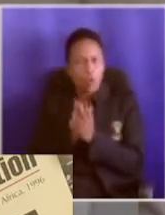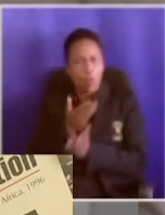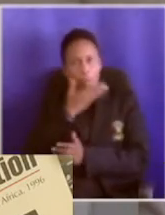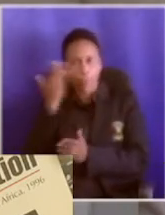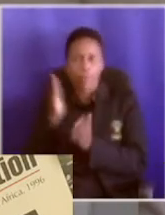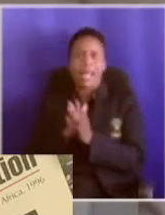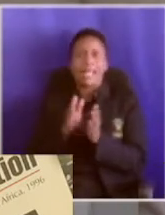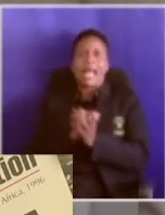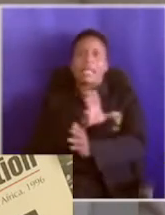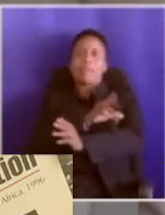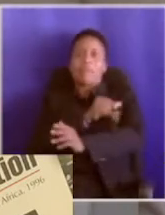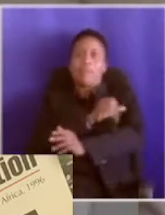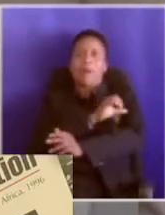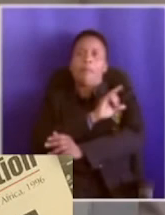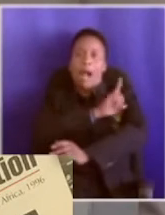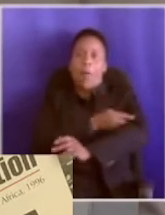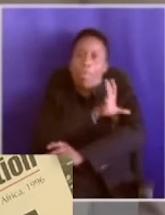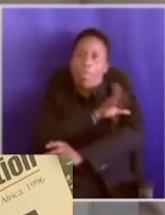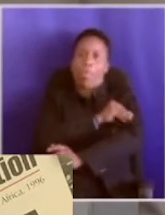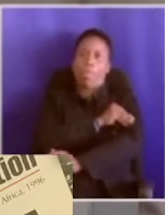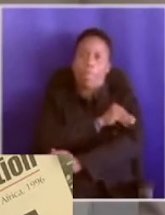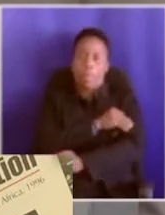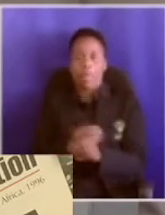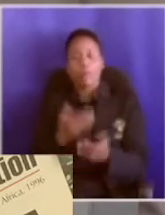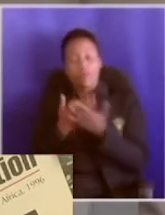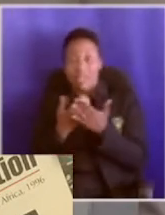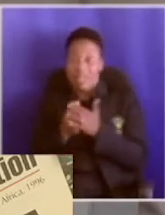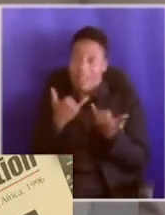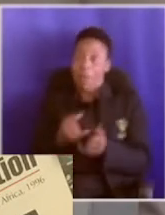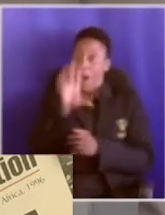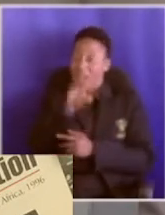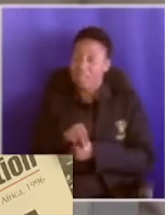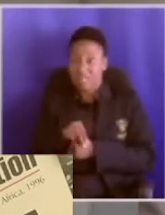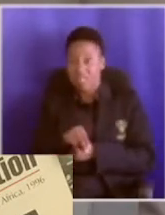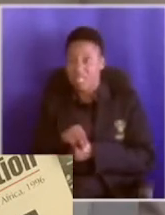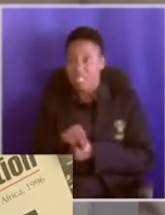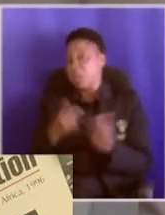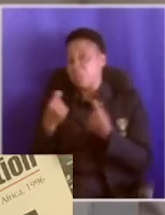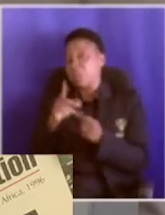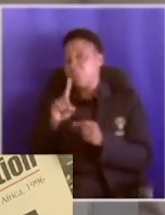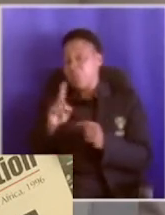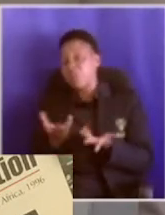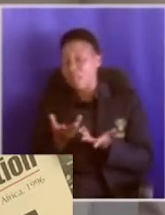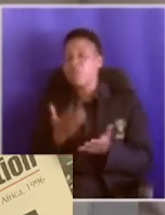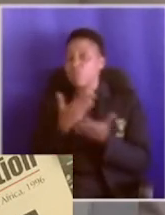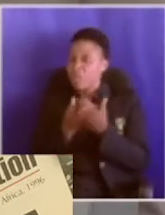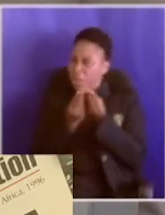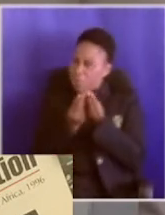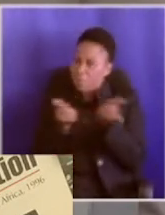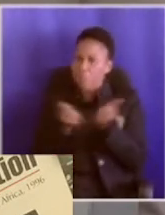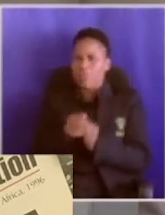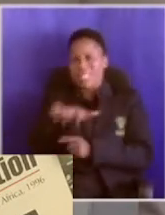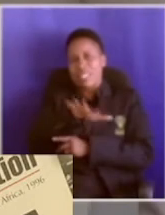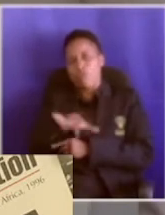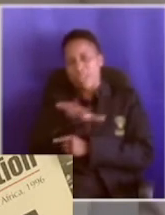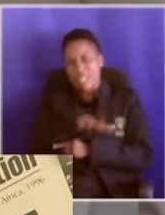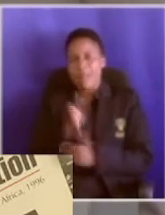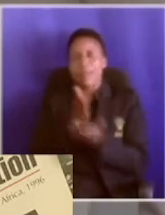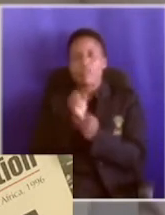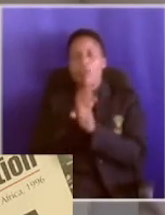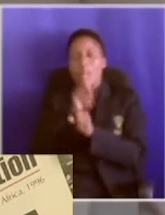vulnerable. So we can ask, what can be done to remedy this situation and ensure that our